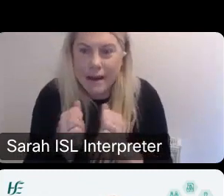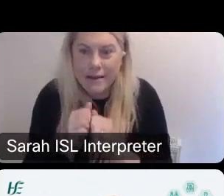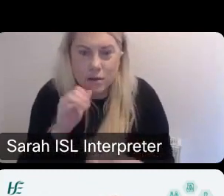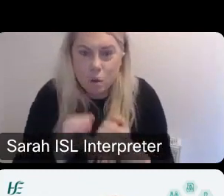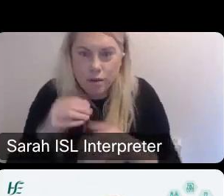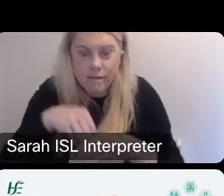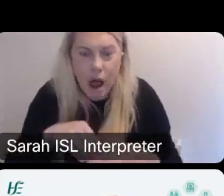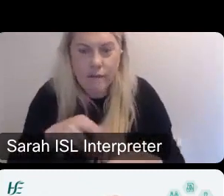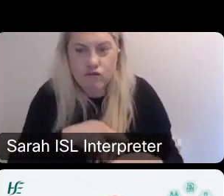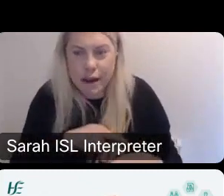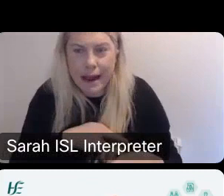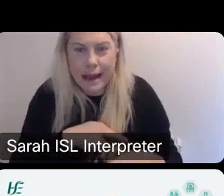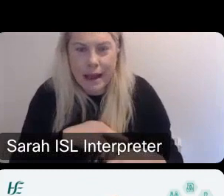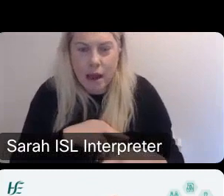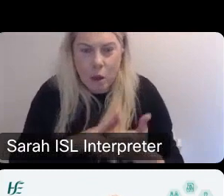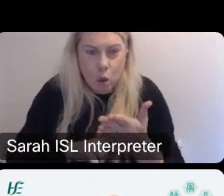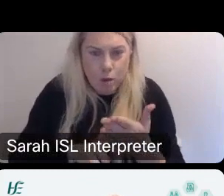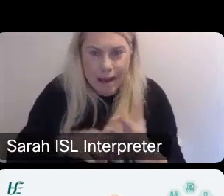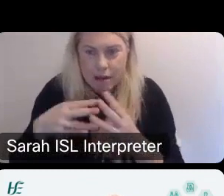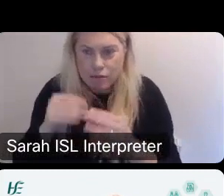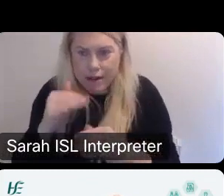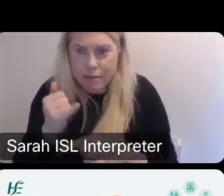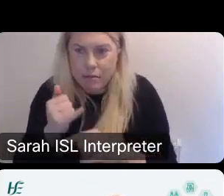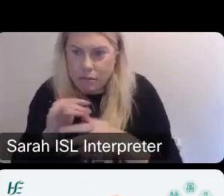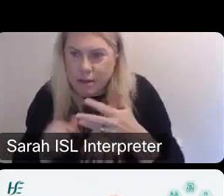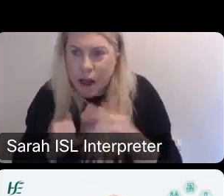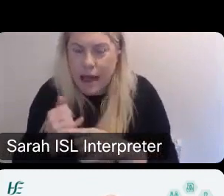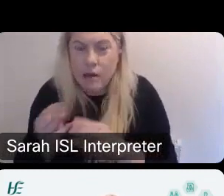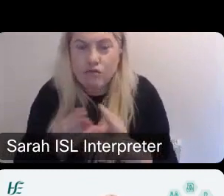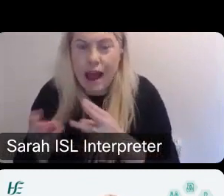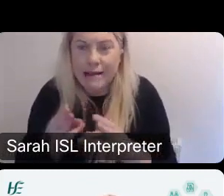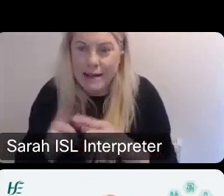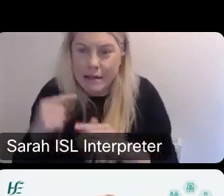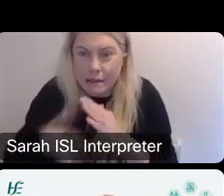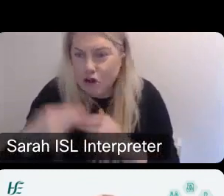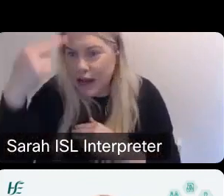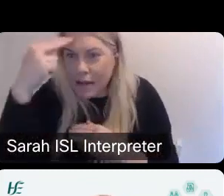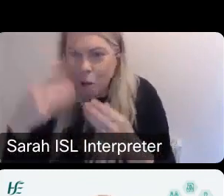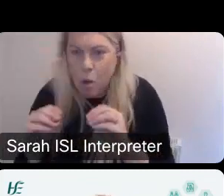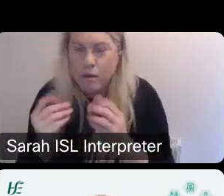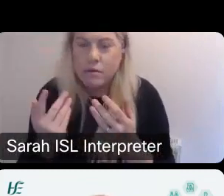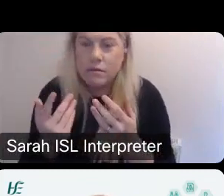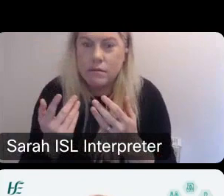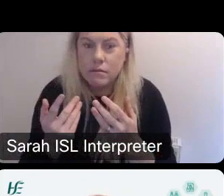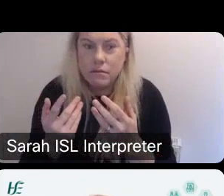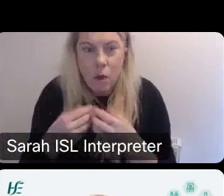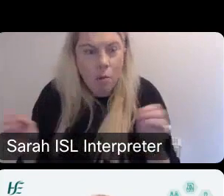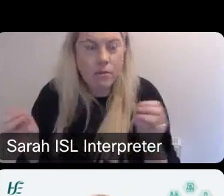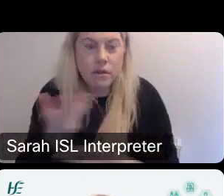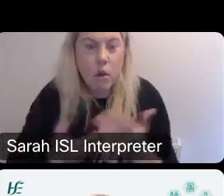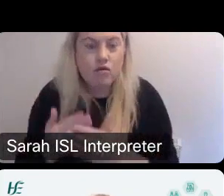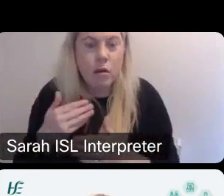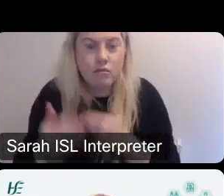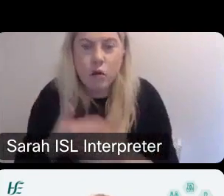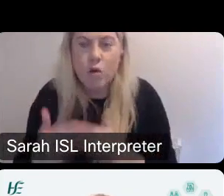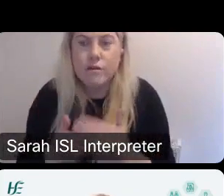principles to practice and it really does deepen the understanding of the open disclosure process and supports communication of information and the apology during